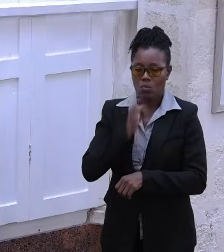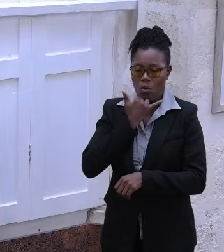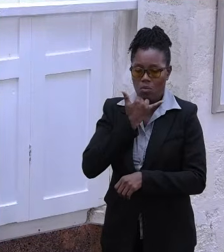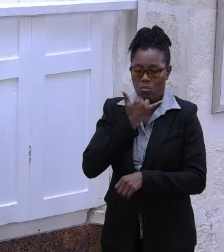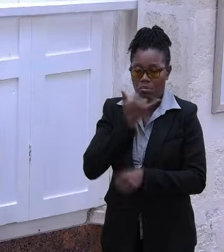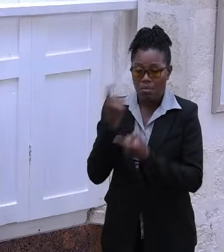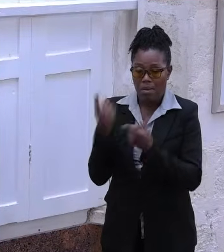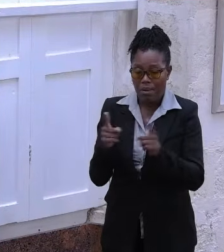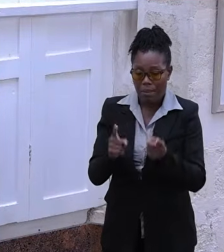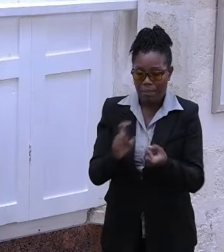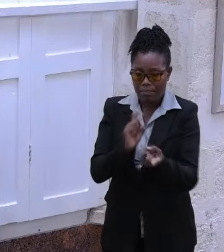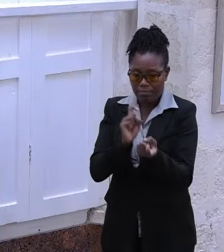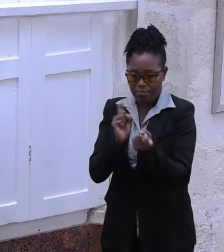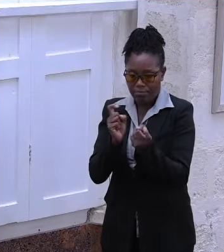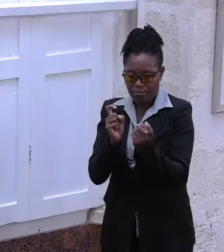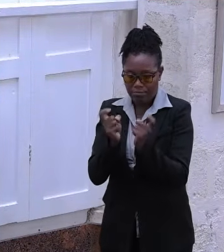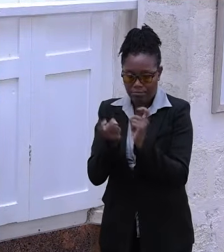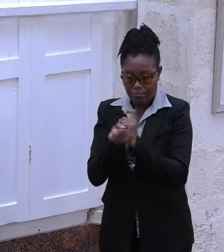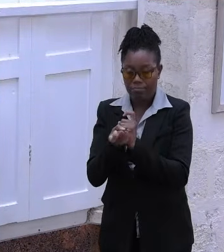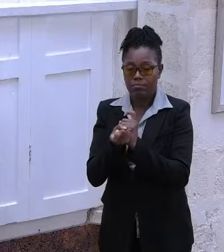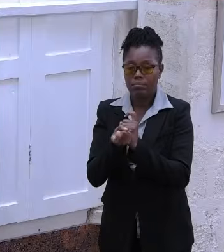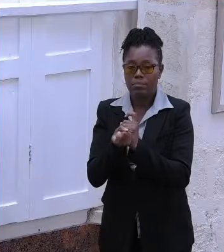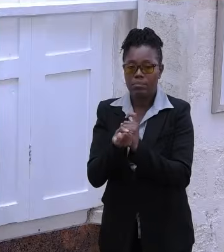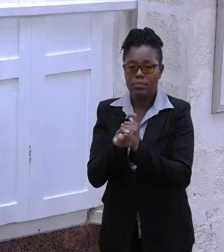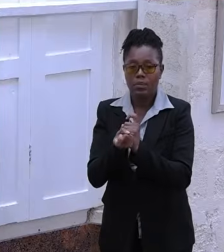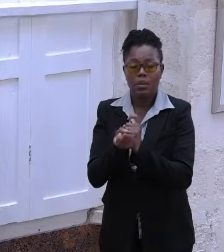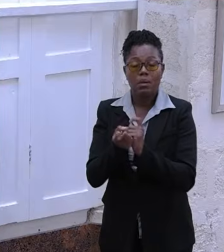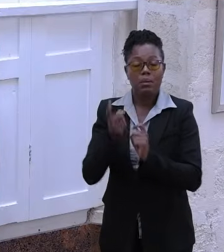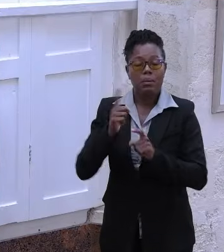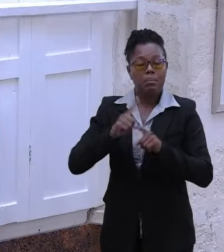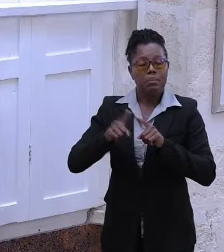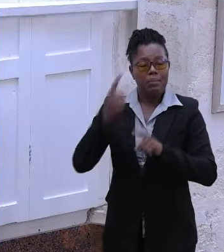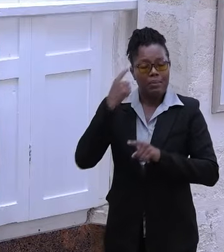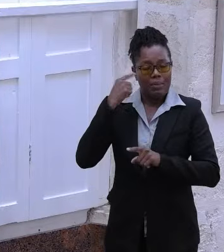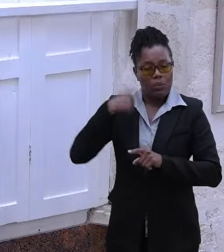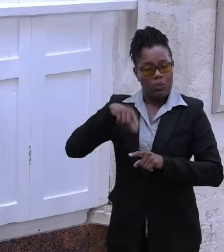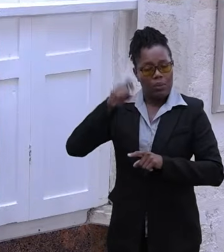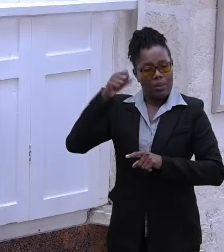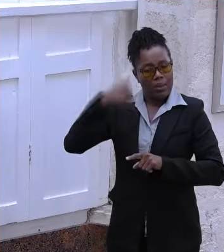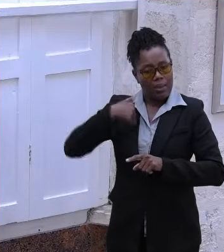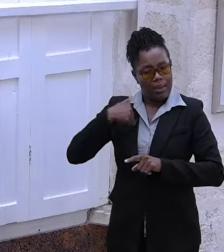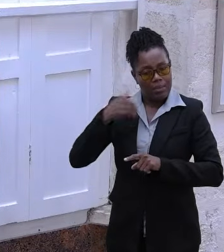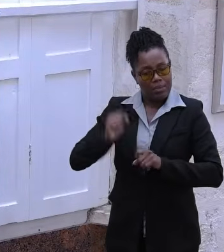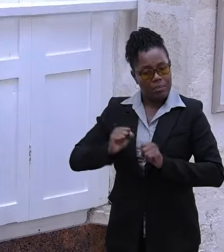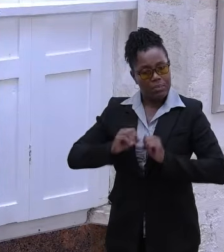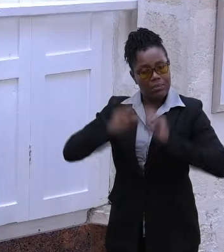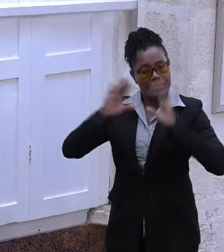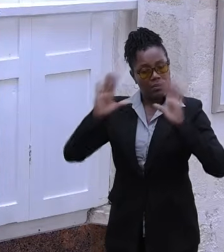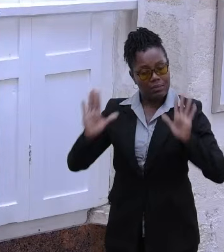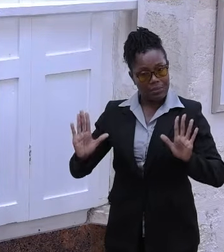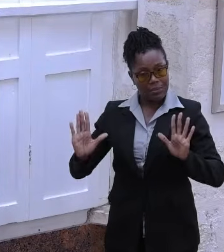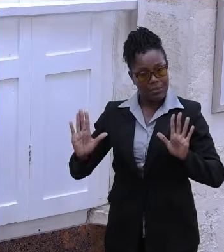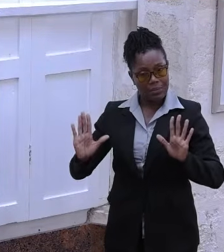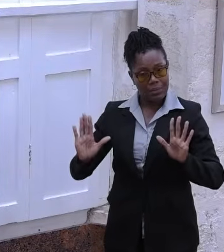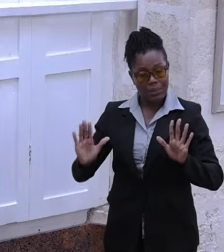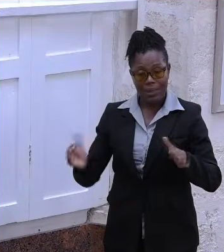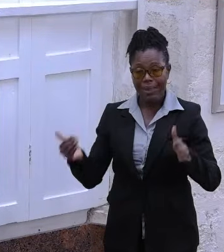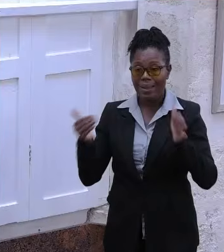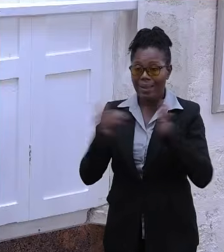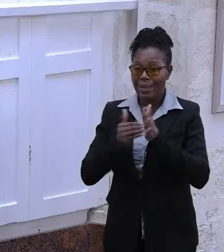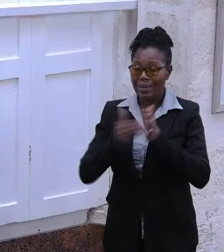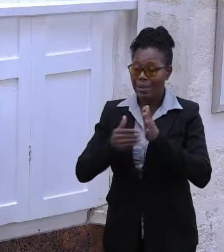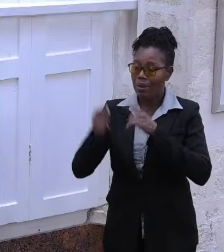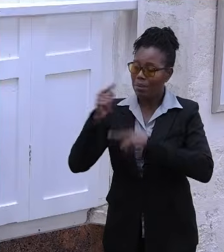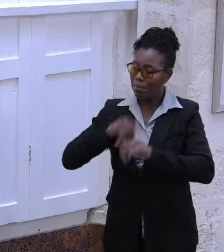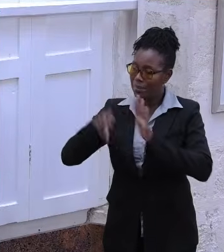But I think that we have to be very, very clear in what, and that's where you go back to the